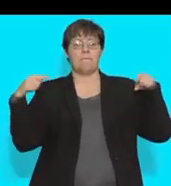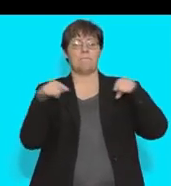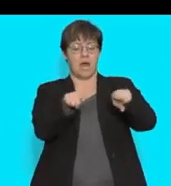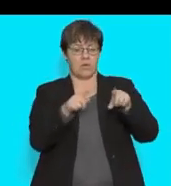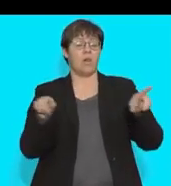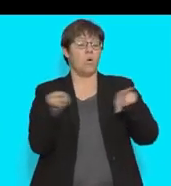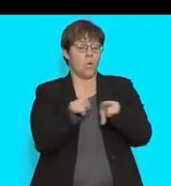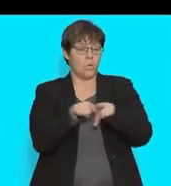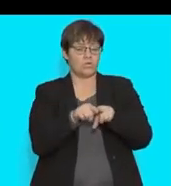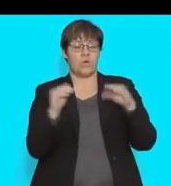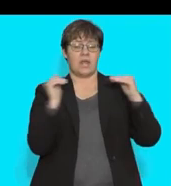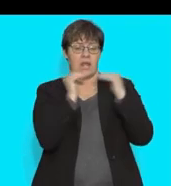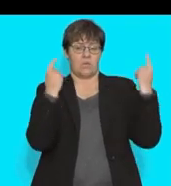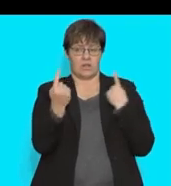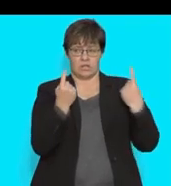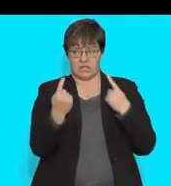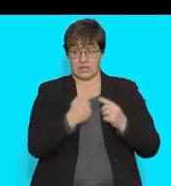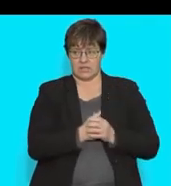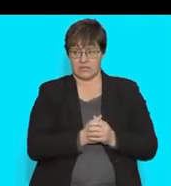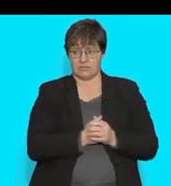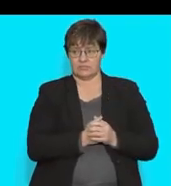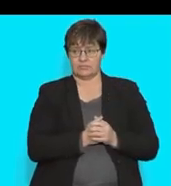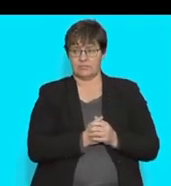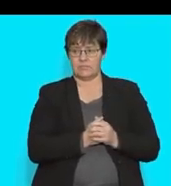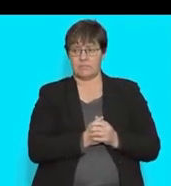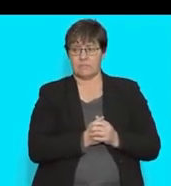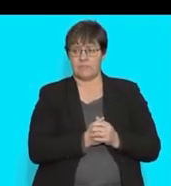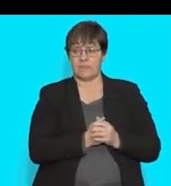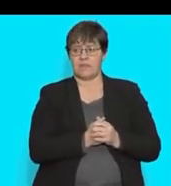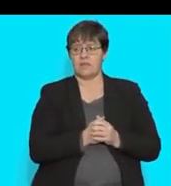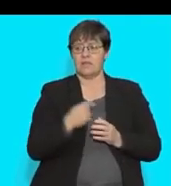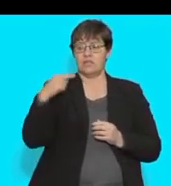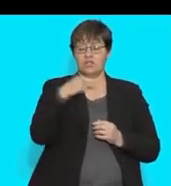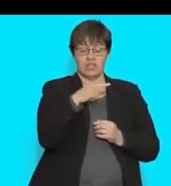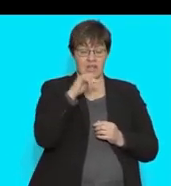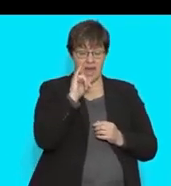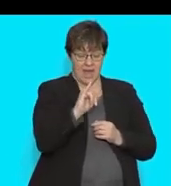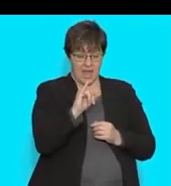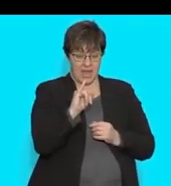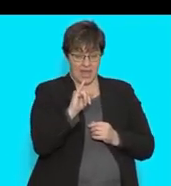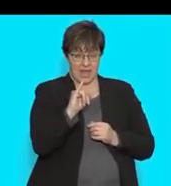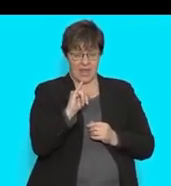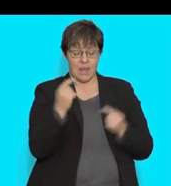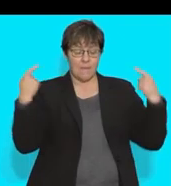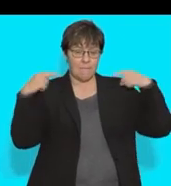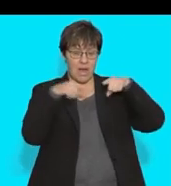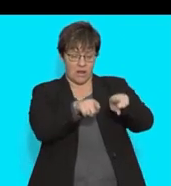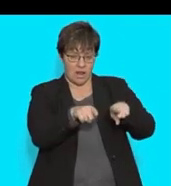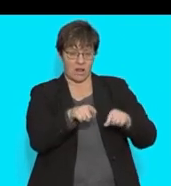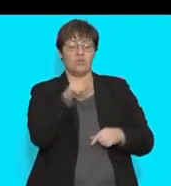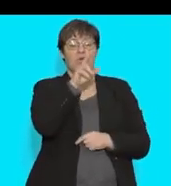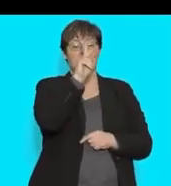be parallel and equal to each other. Now, GI is drawn parallel